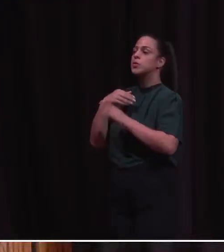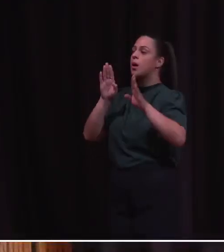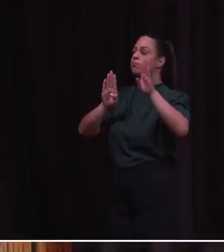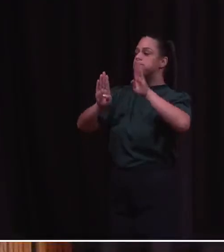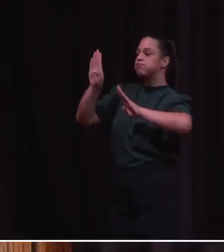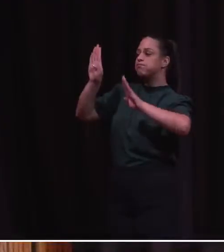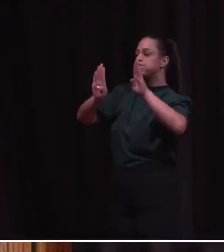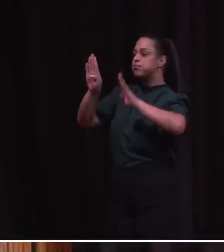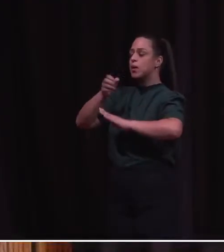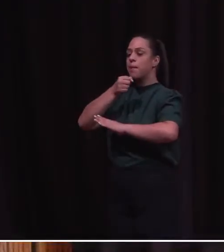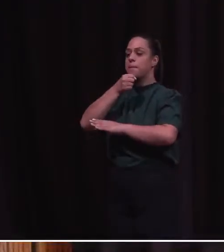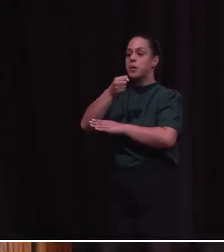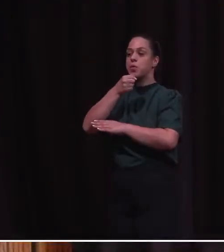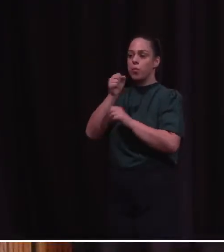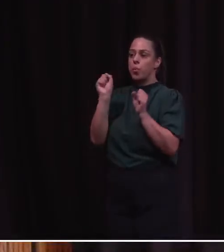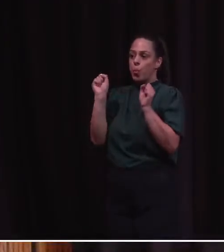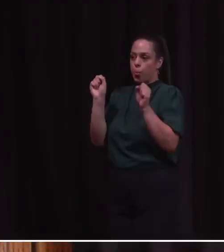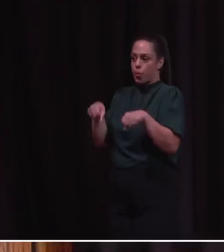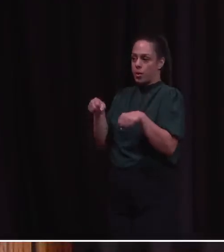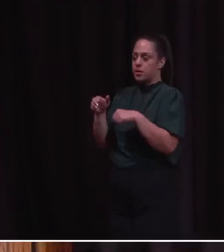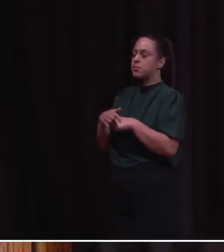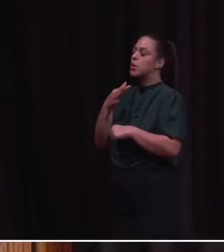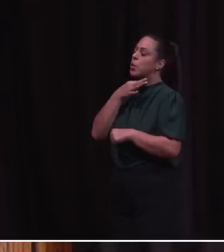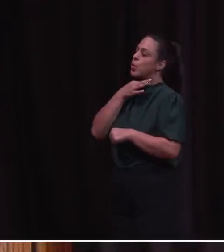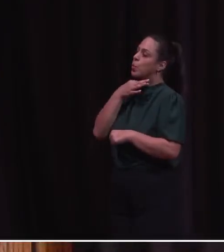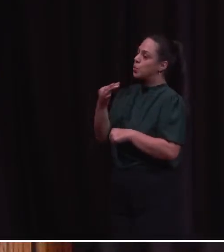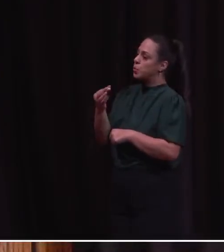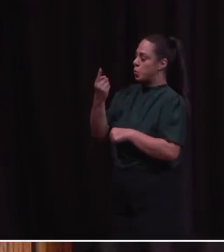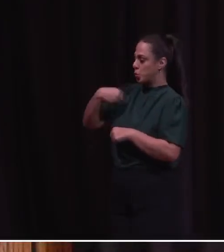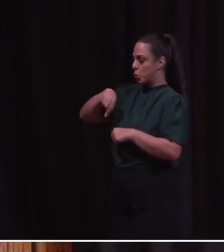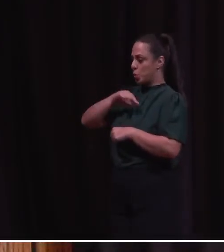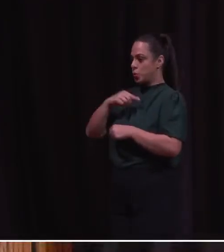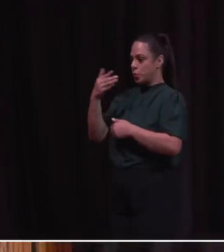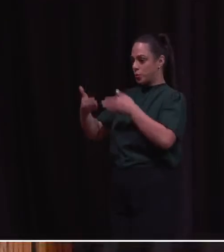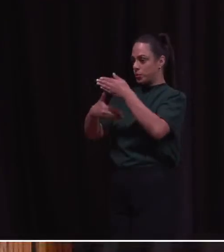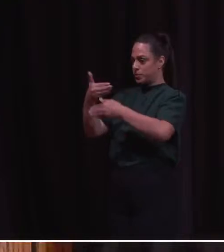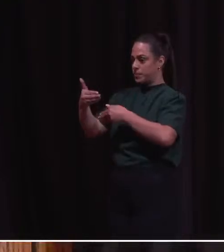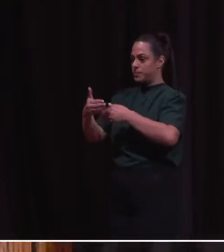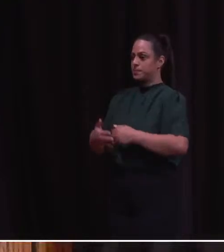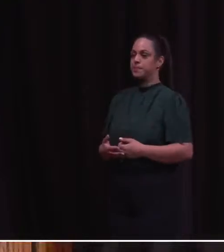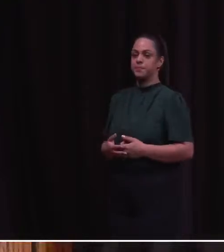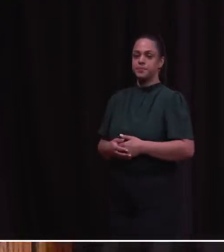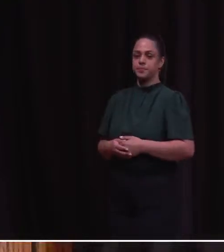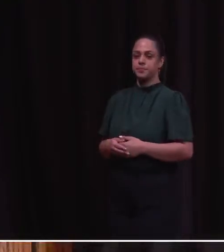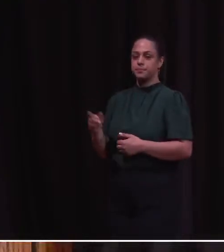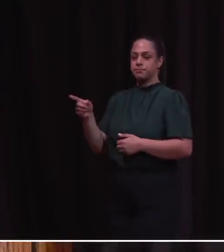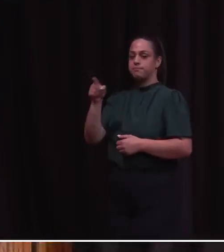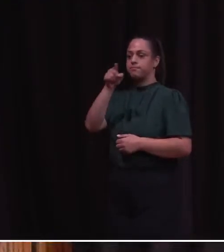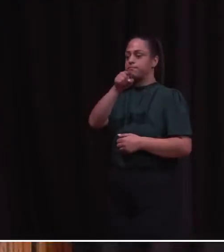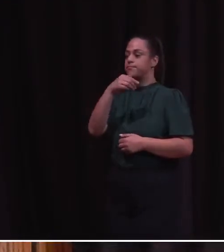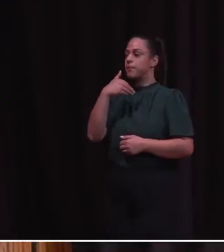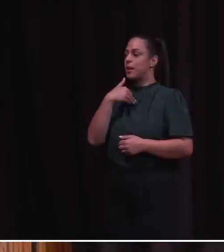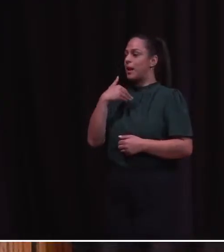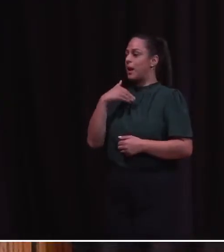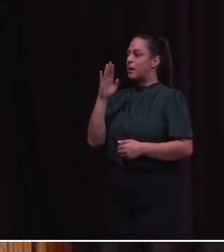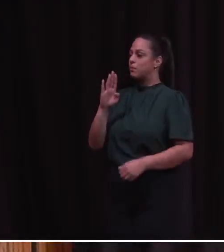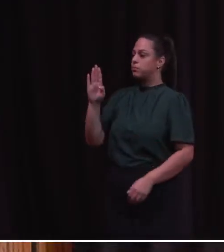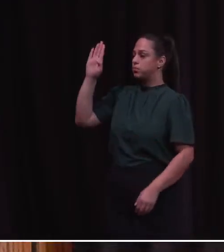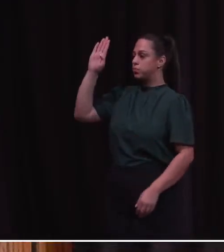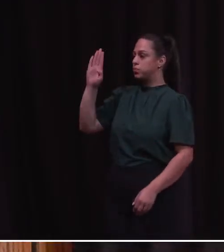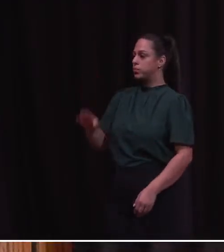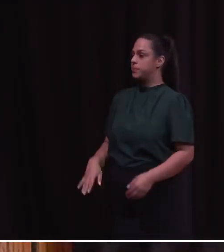alguna pregunta puede levantar la mano y con gusto procederemos. Acá adelante hay una mano